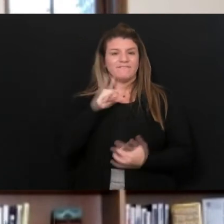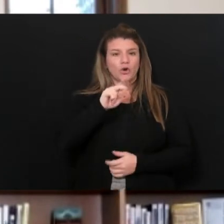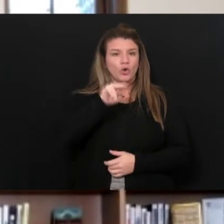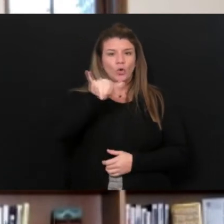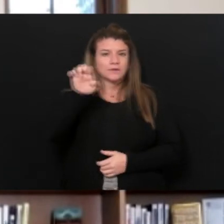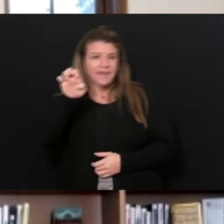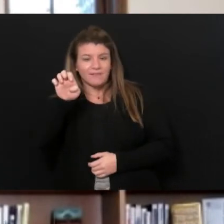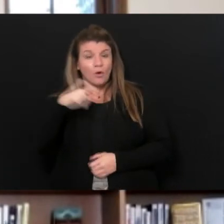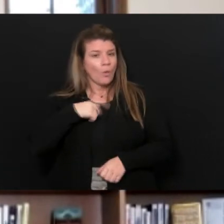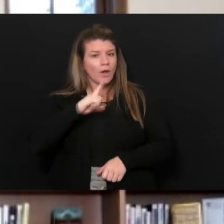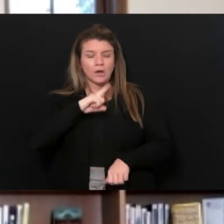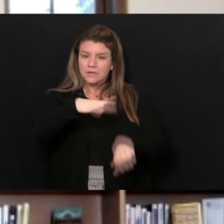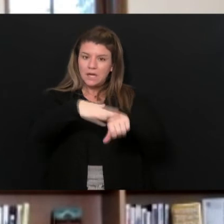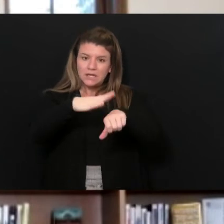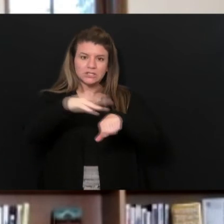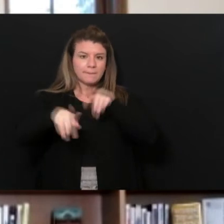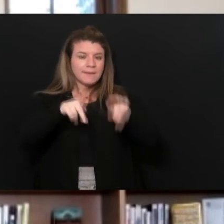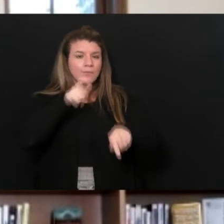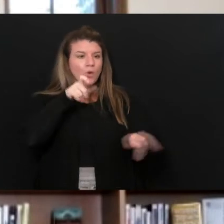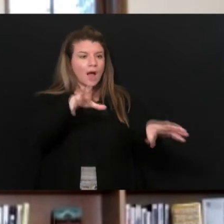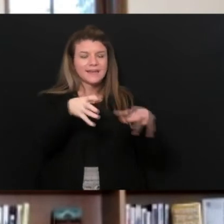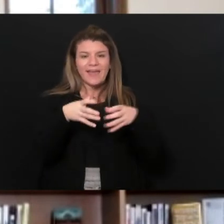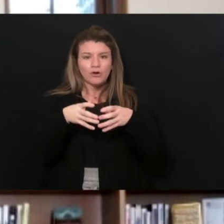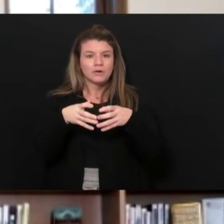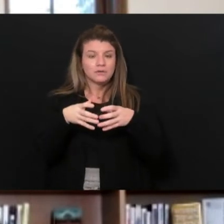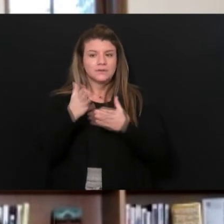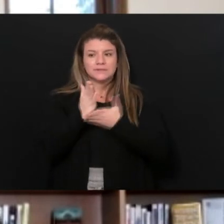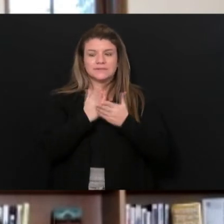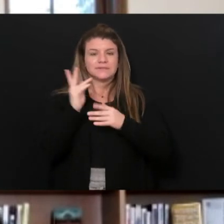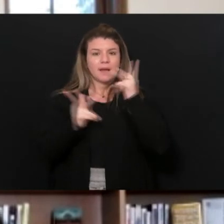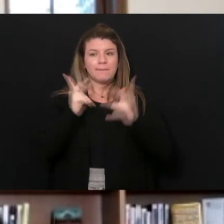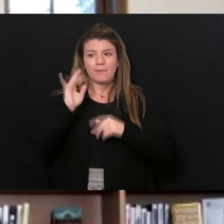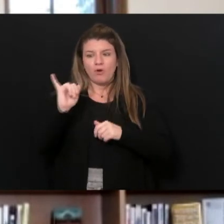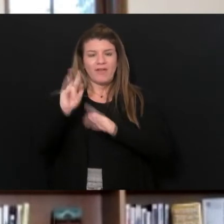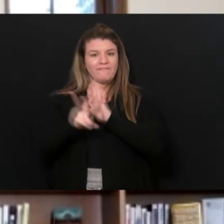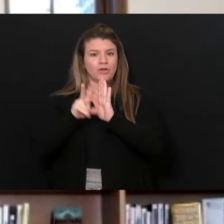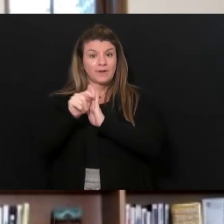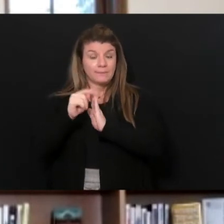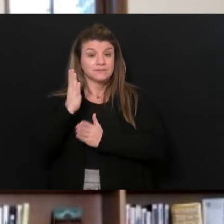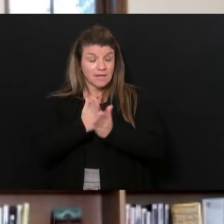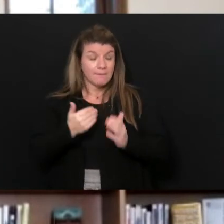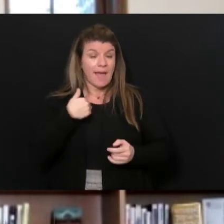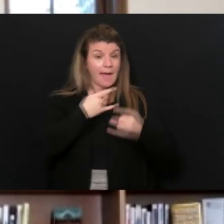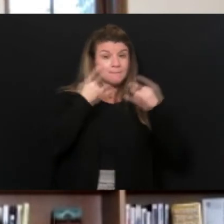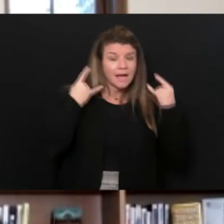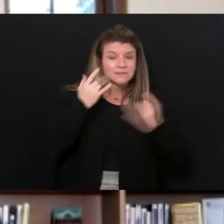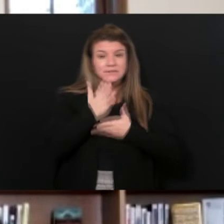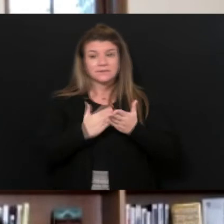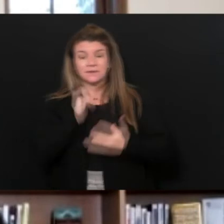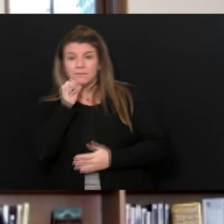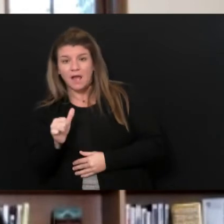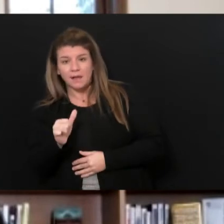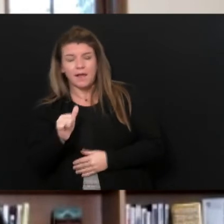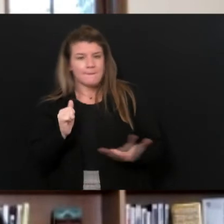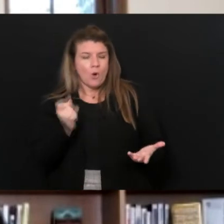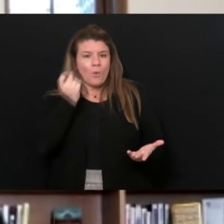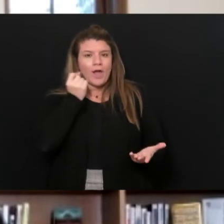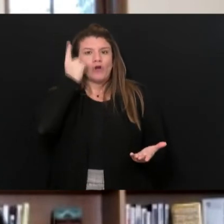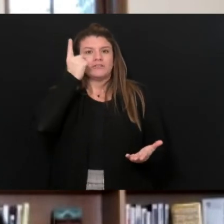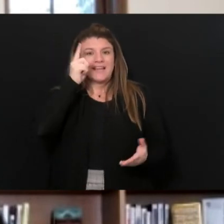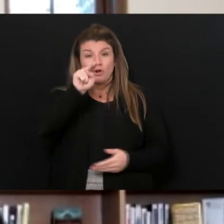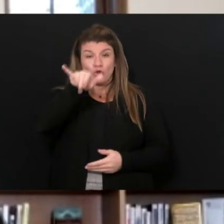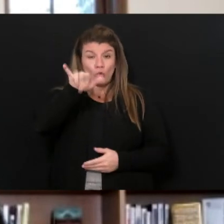do caution people to get together. I think some people in the videos, had masks on, some do not, but we do understand, New